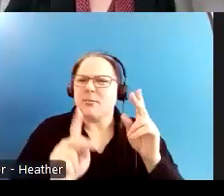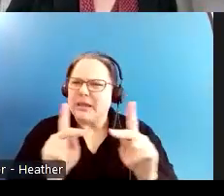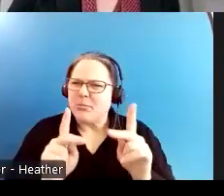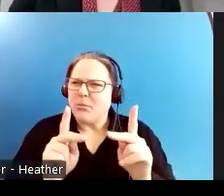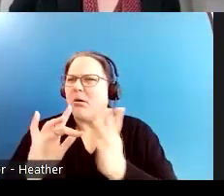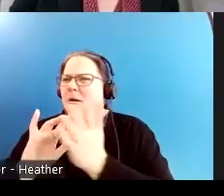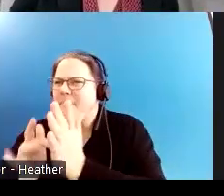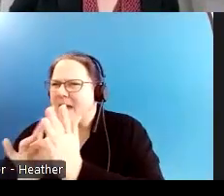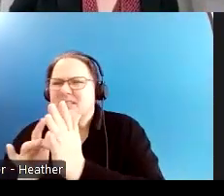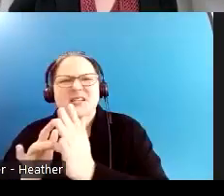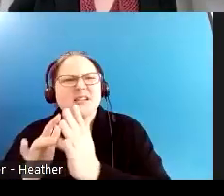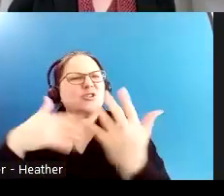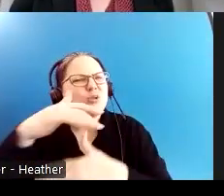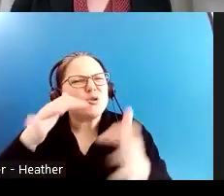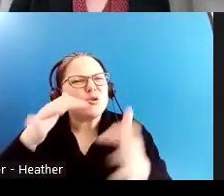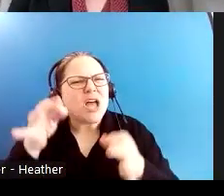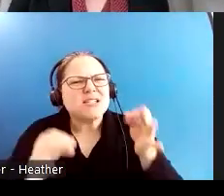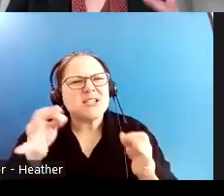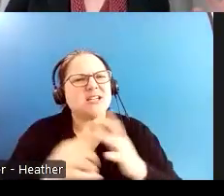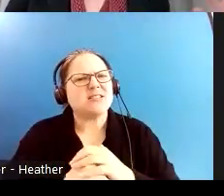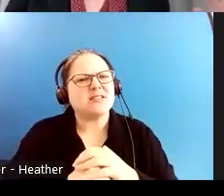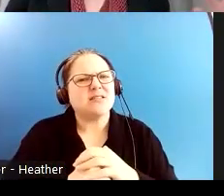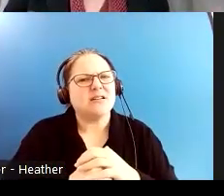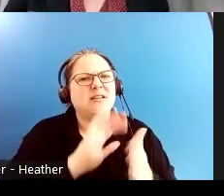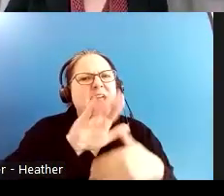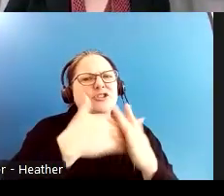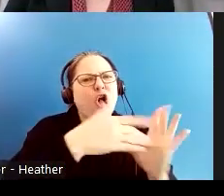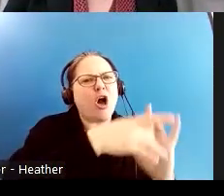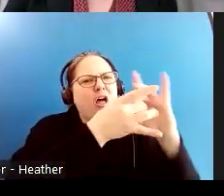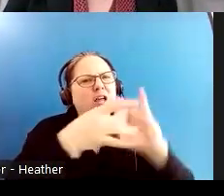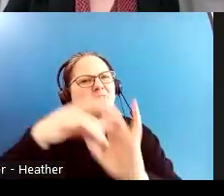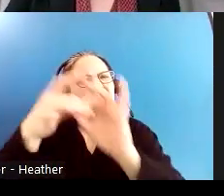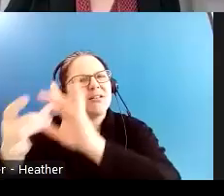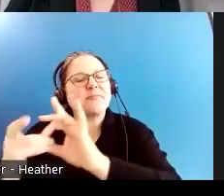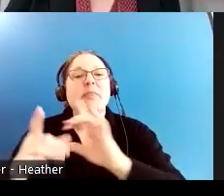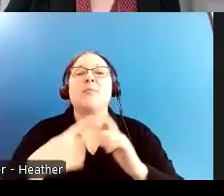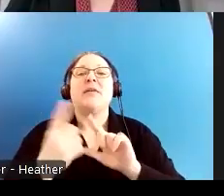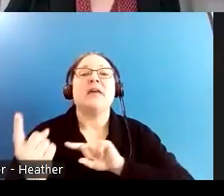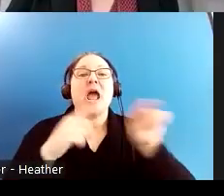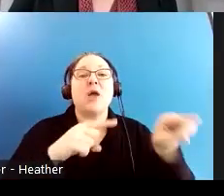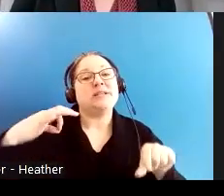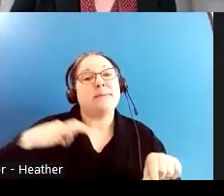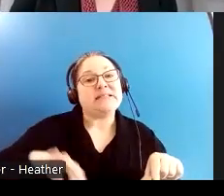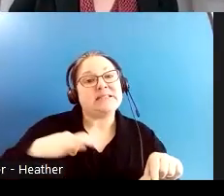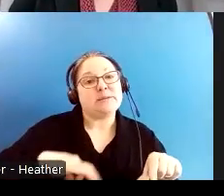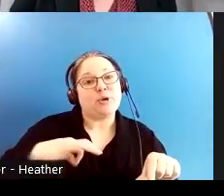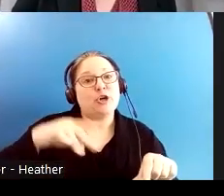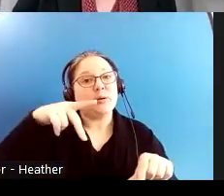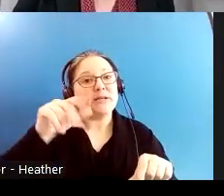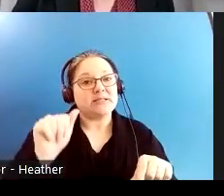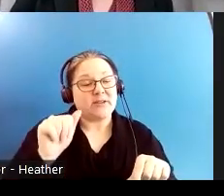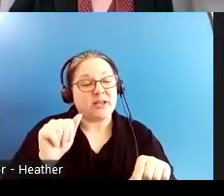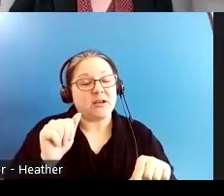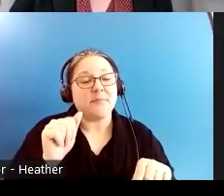justice. I then went to Pittsburgh, where this is a photo in the middle here of Dr. Jim